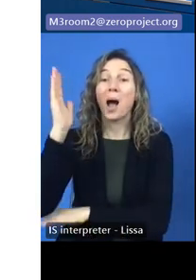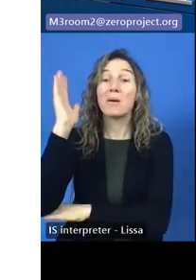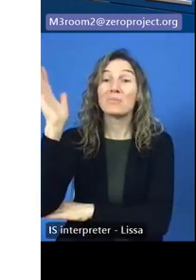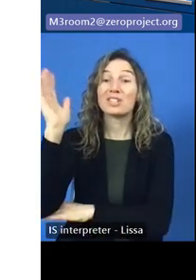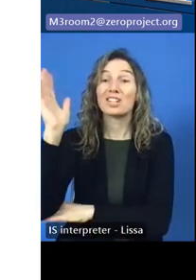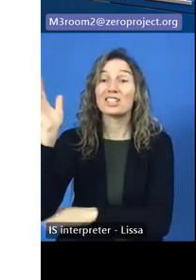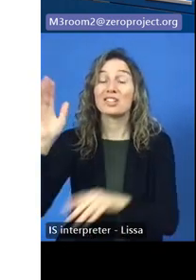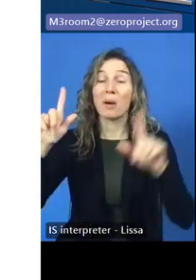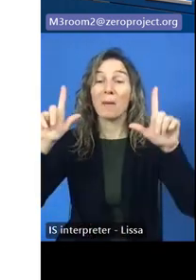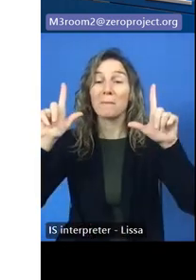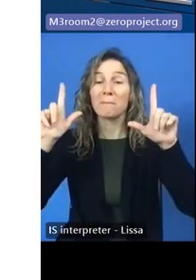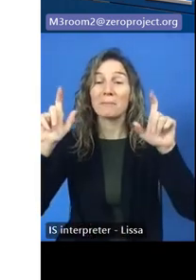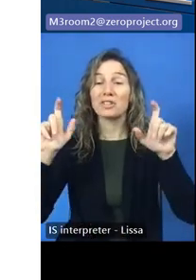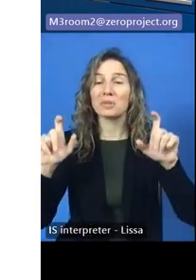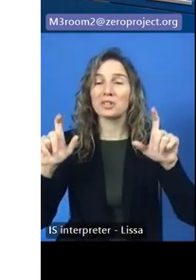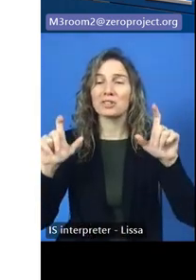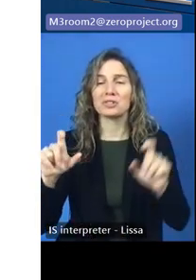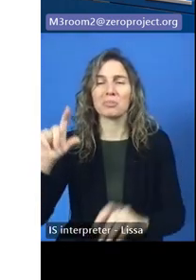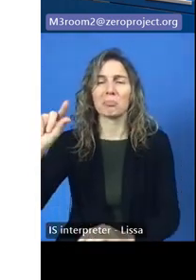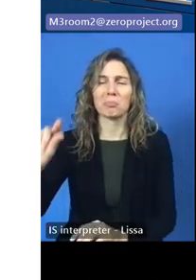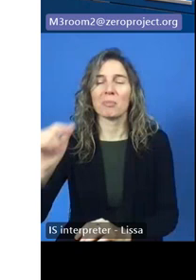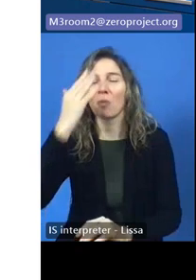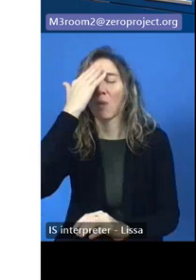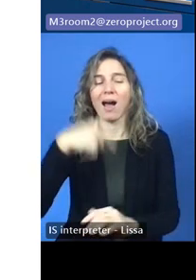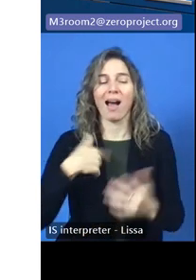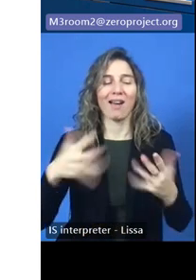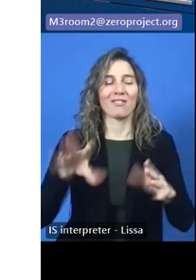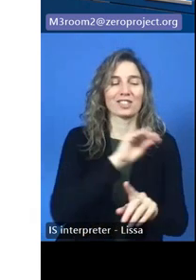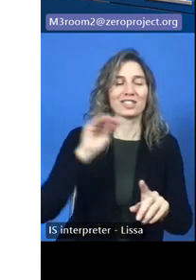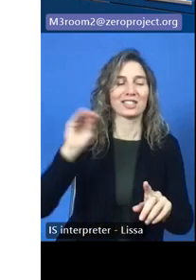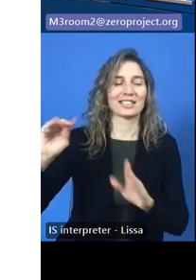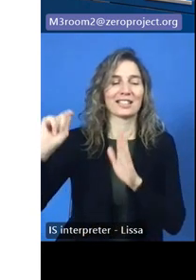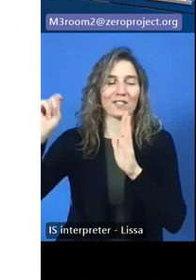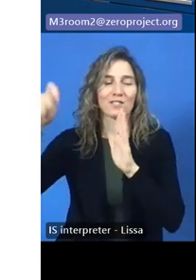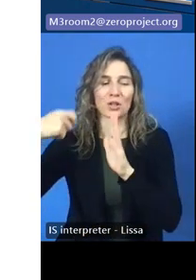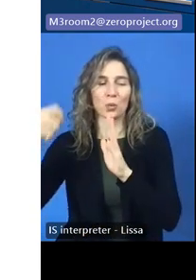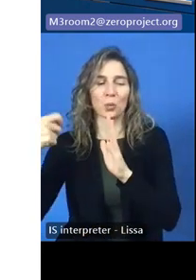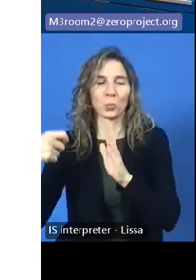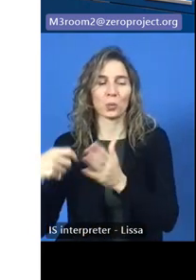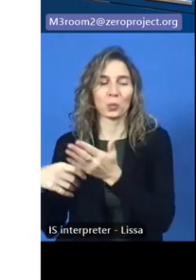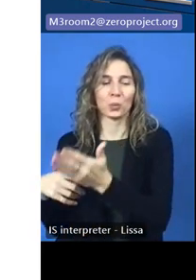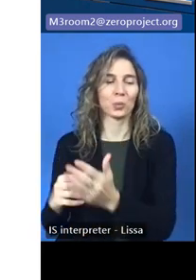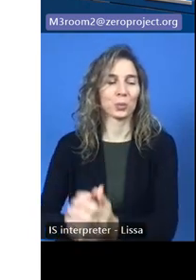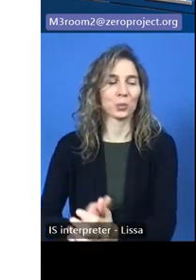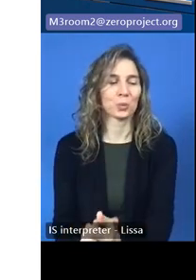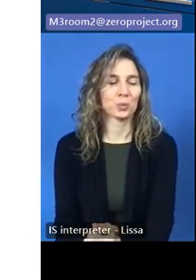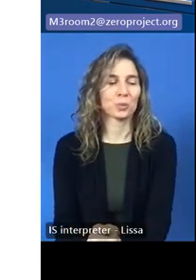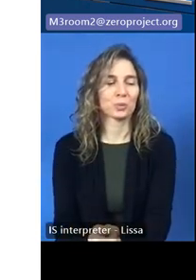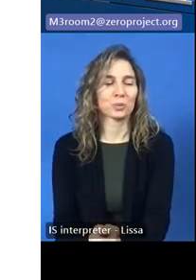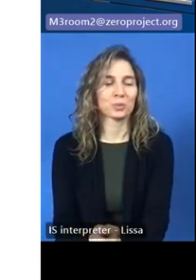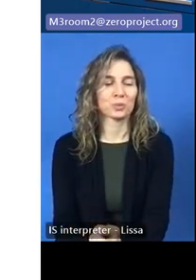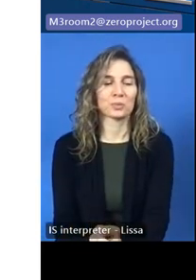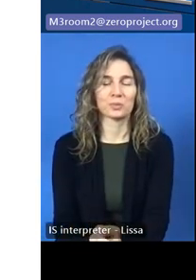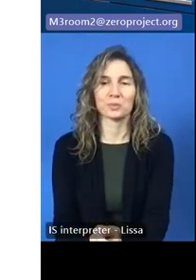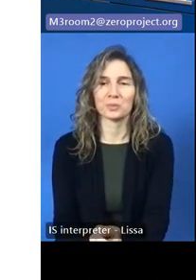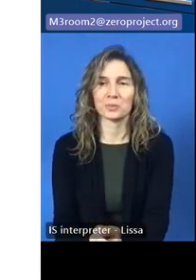will see a lot of our activity in the video. So let me introduce a bit about